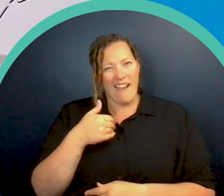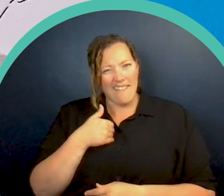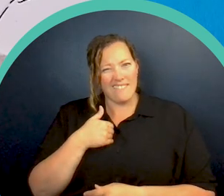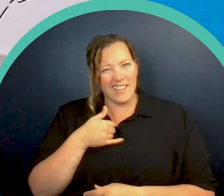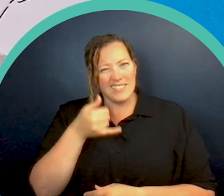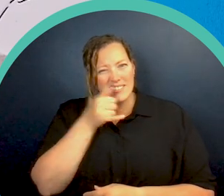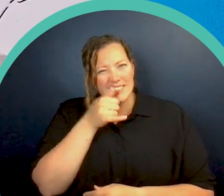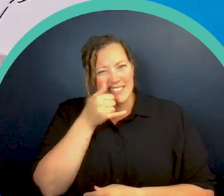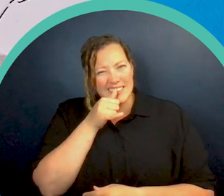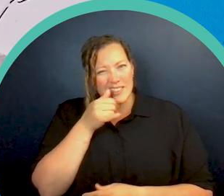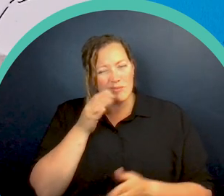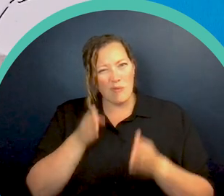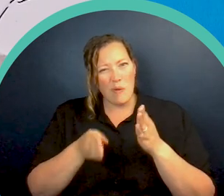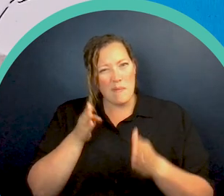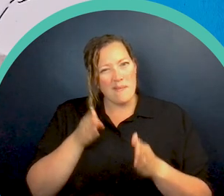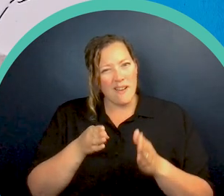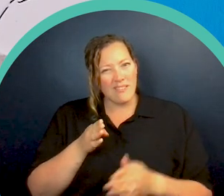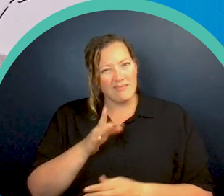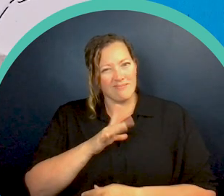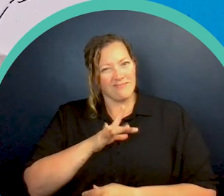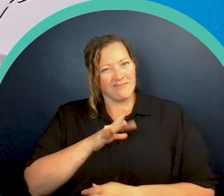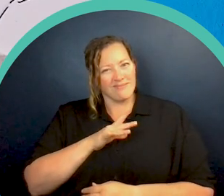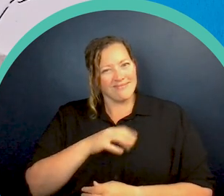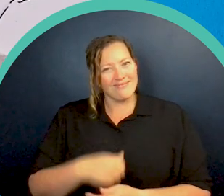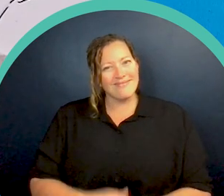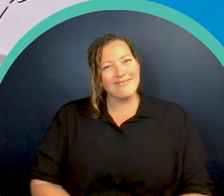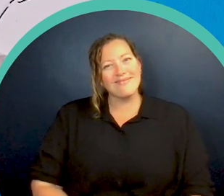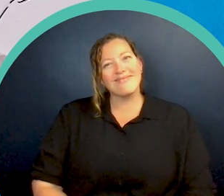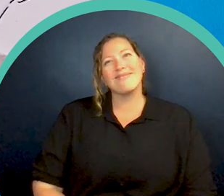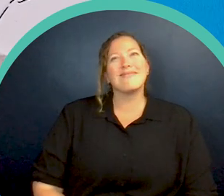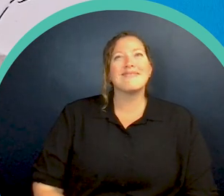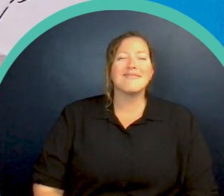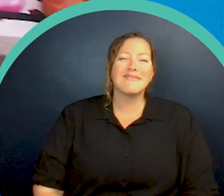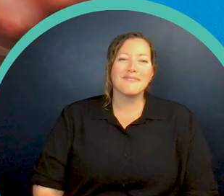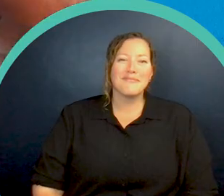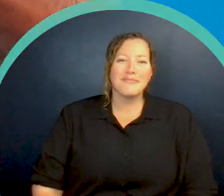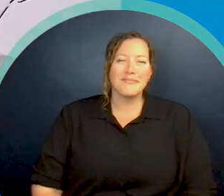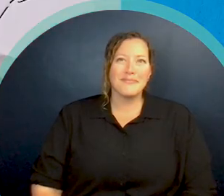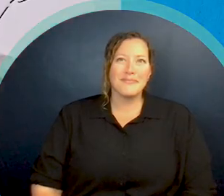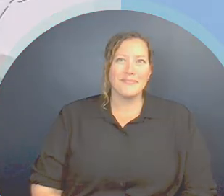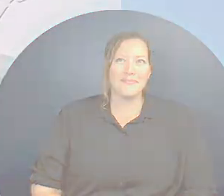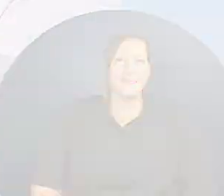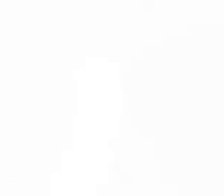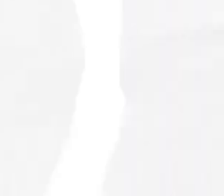lovely drawing of your very own silly robot.